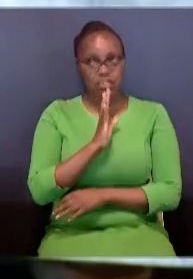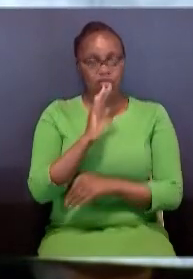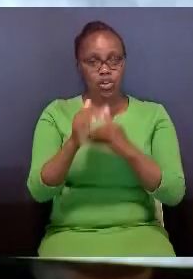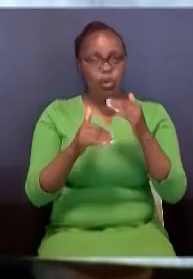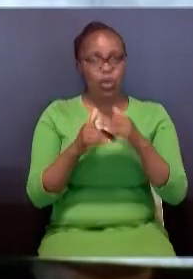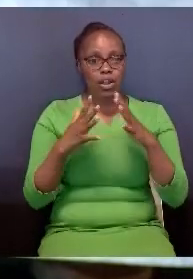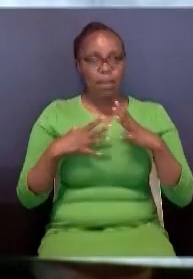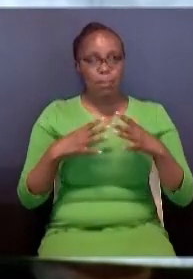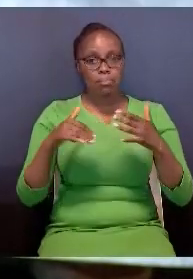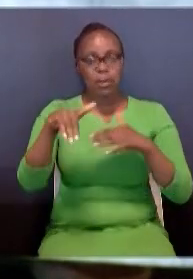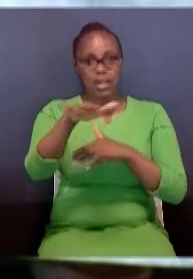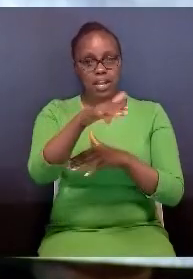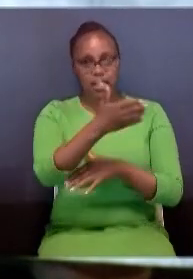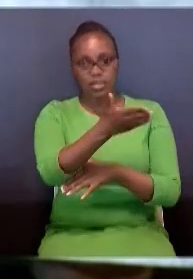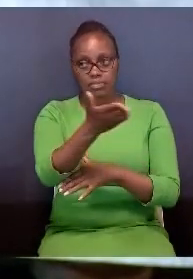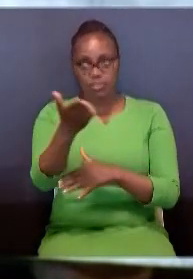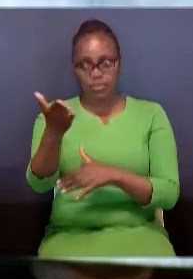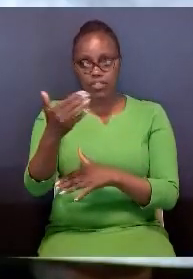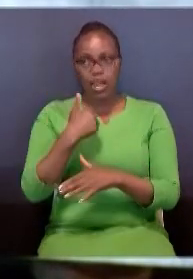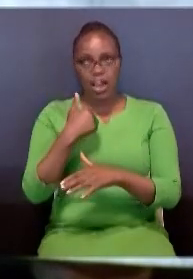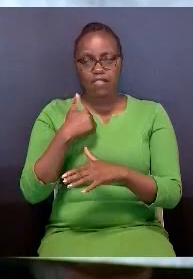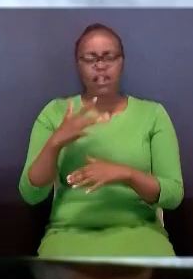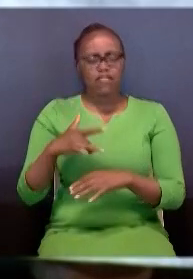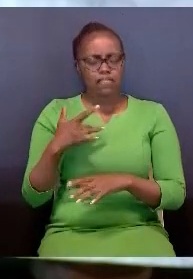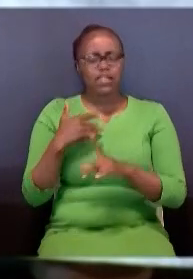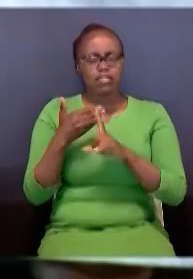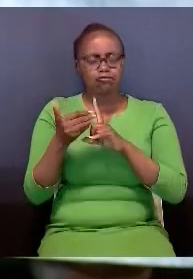everybody around seemed to be persuaded.